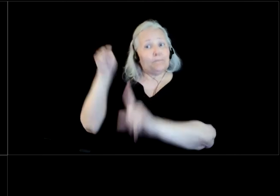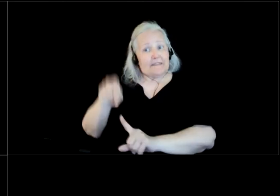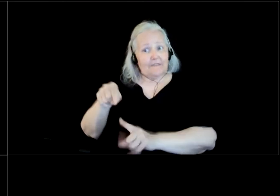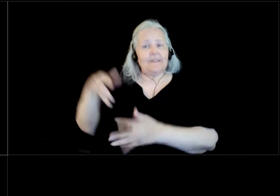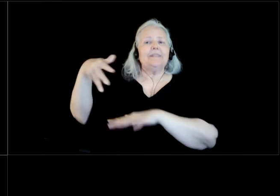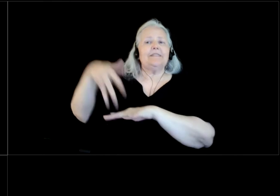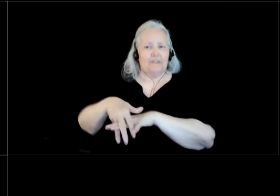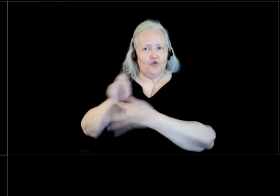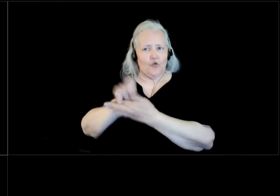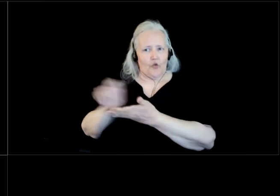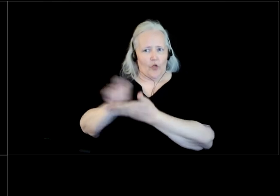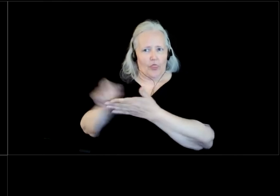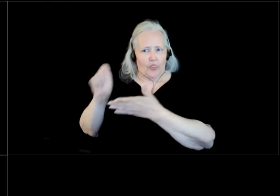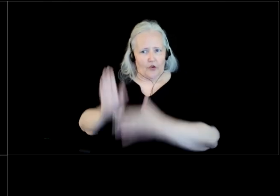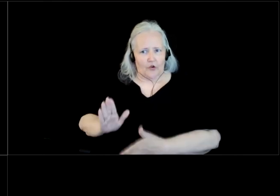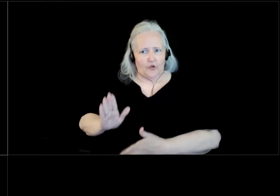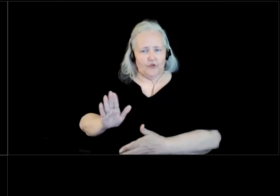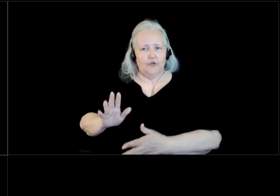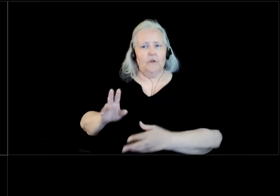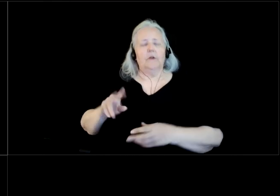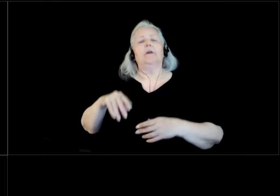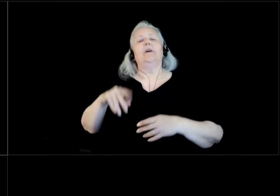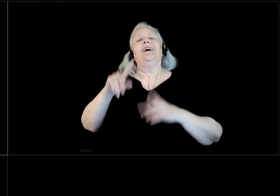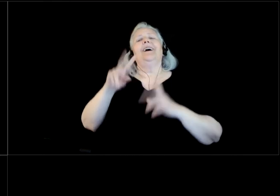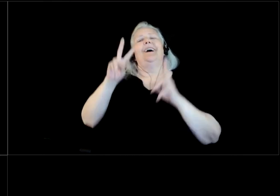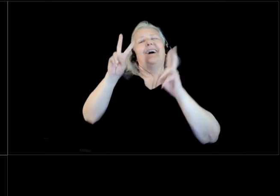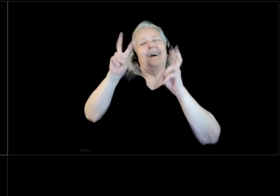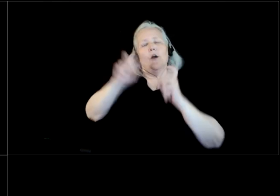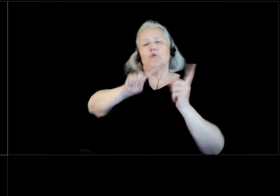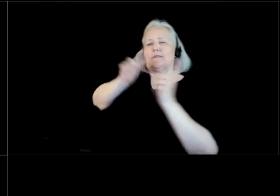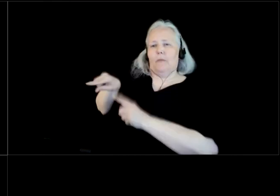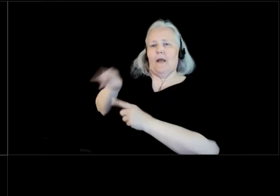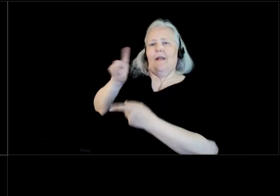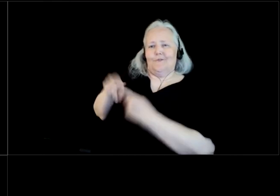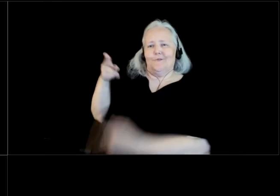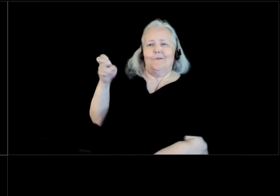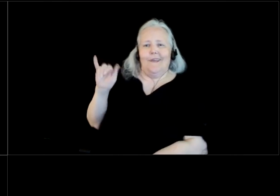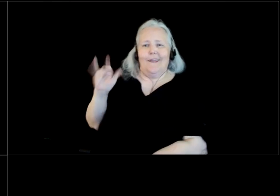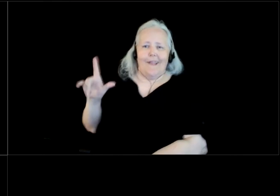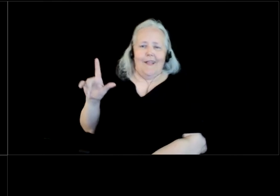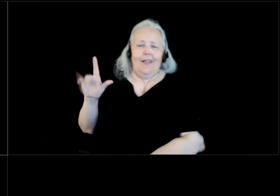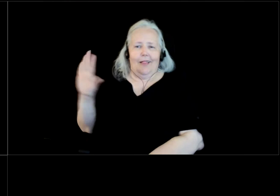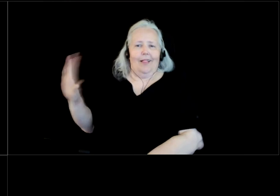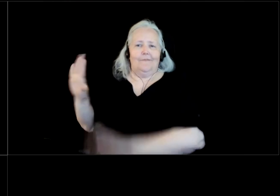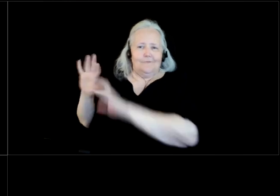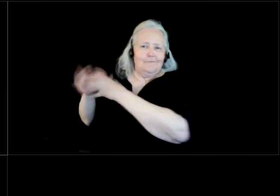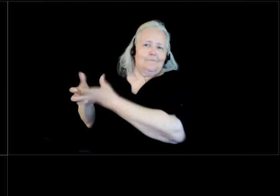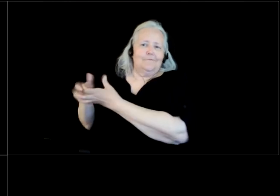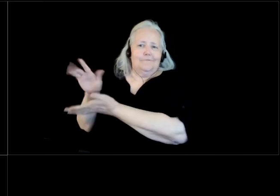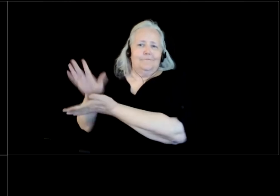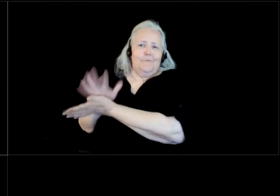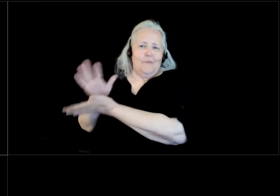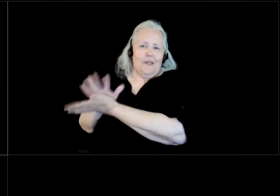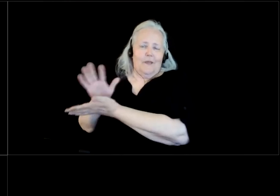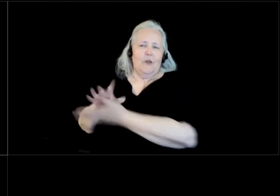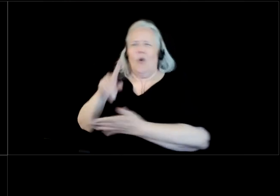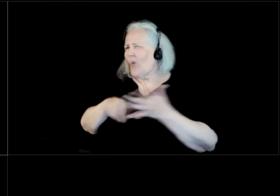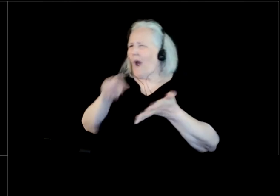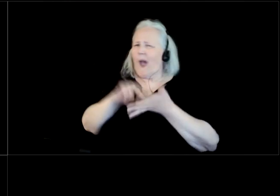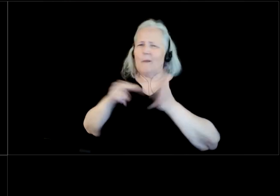of a response to Hale et al. 92. I think what is scholarship in language documentation